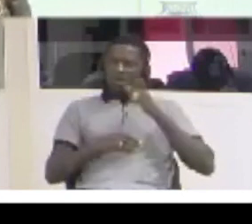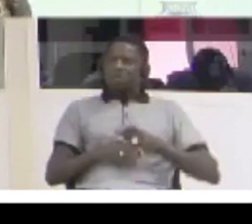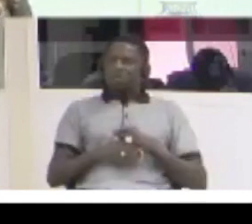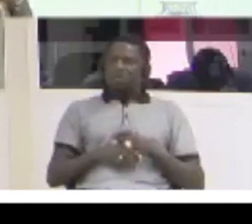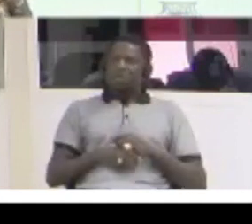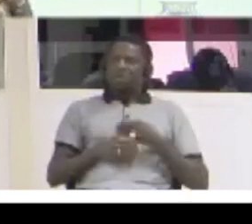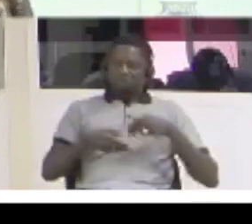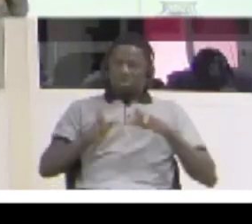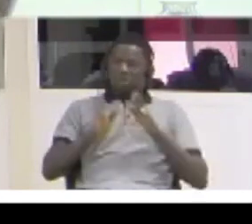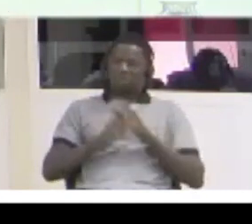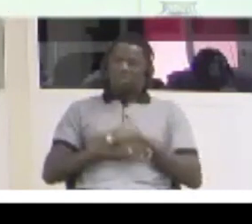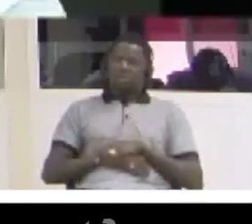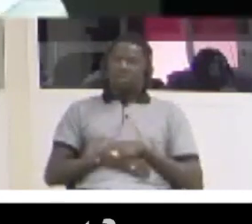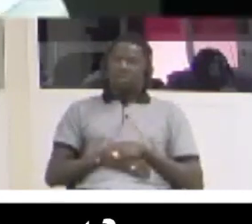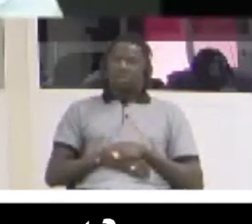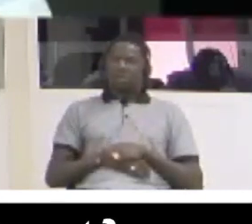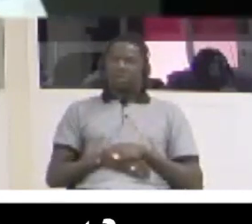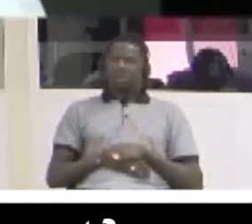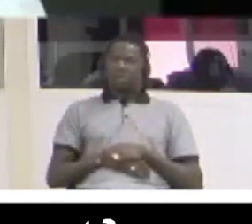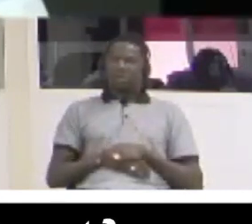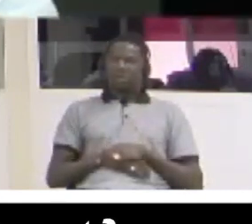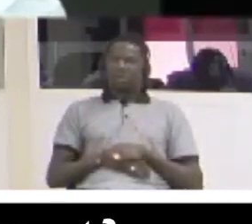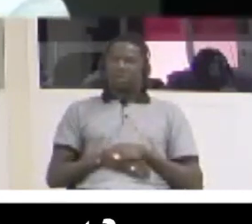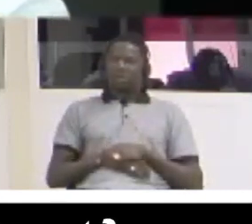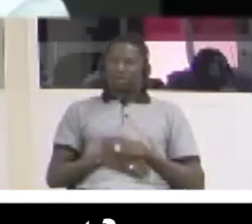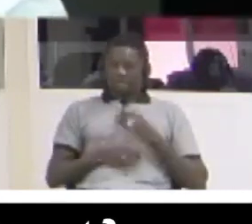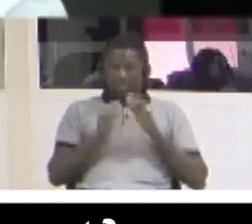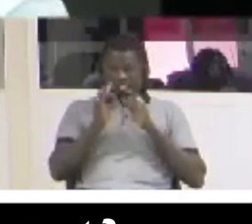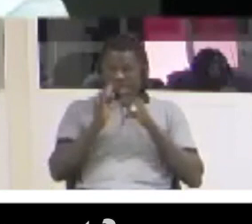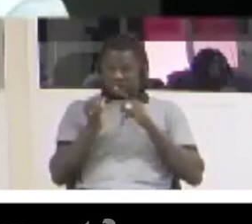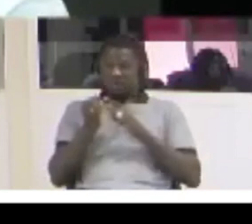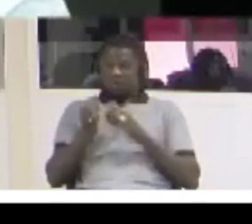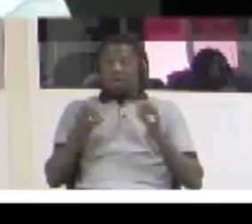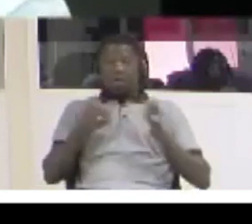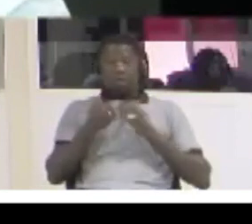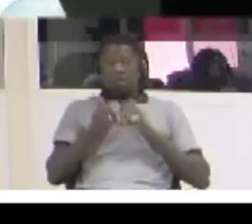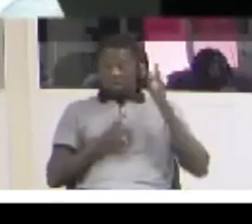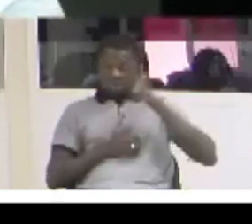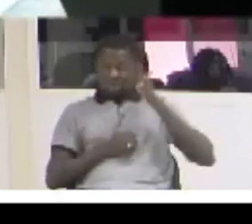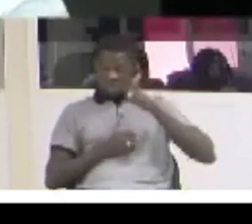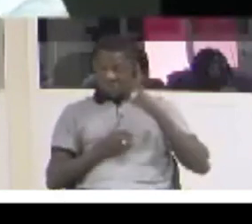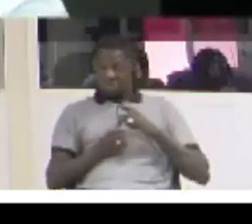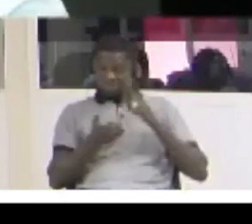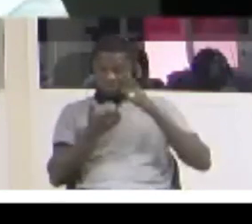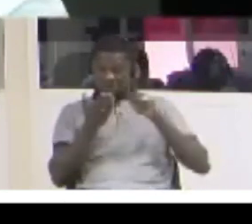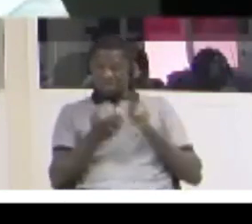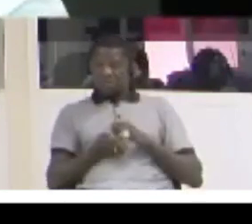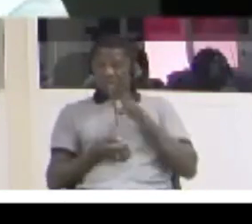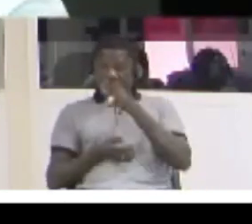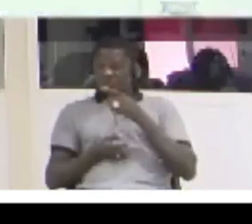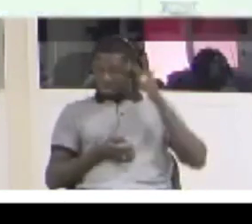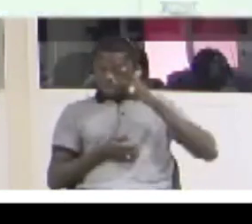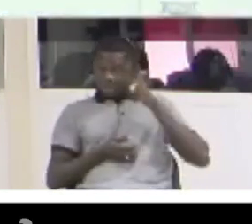headquarters was like. There was a lot of alcohol, correct? Yes, correct. Were you drinking? I was not